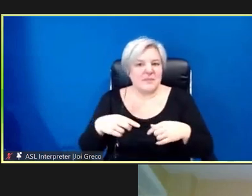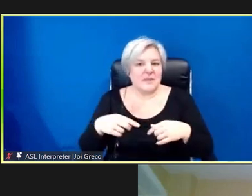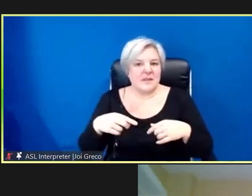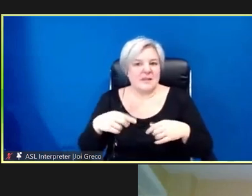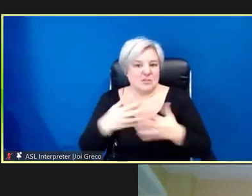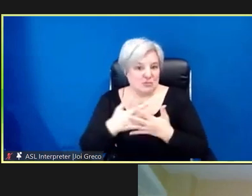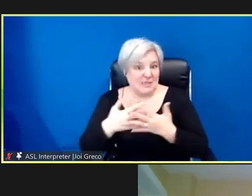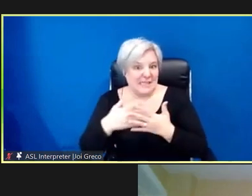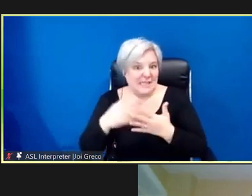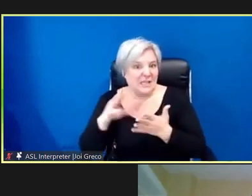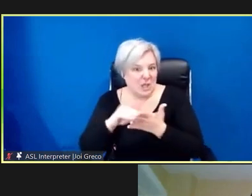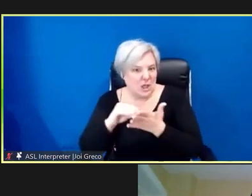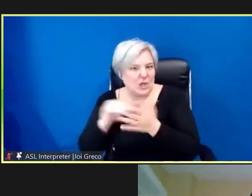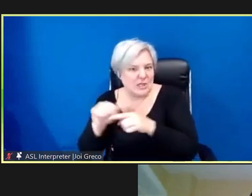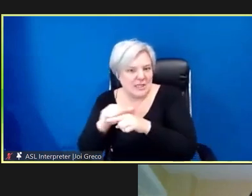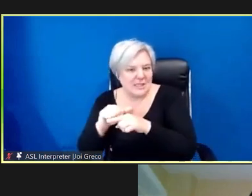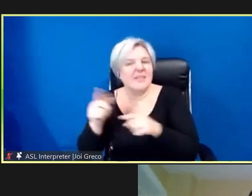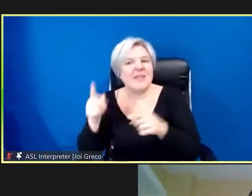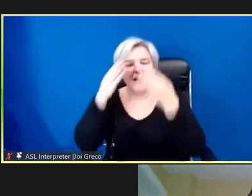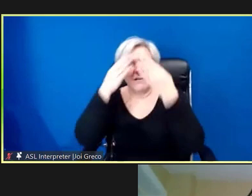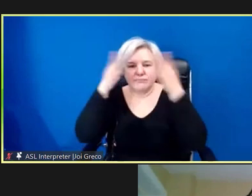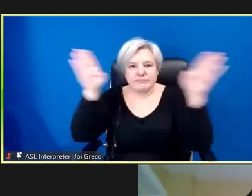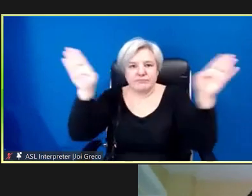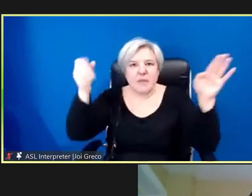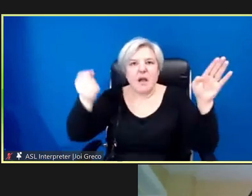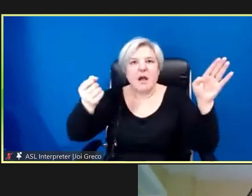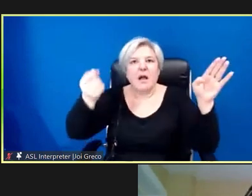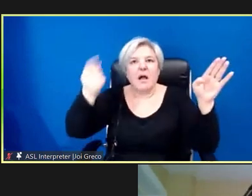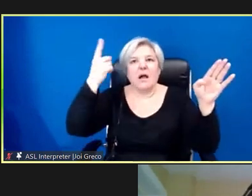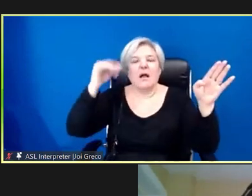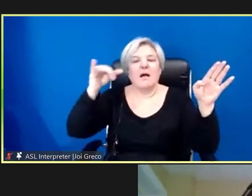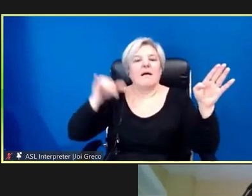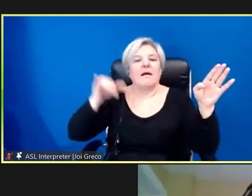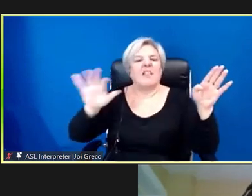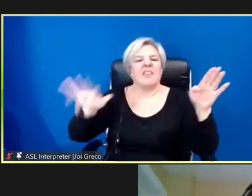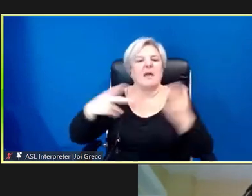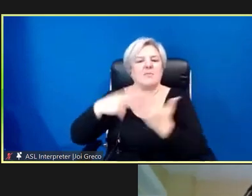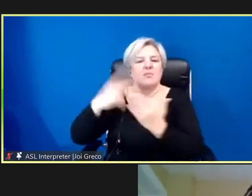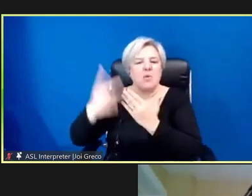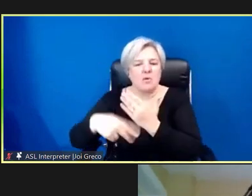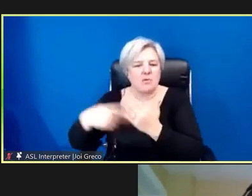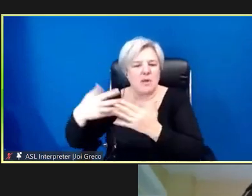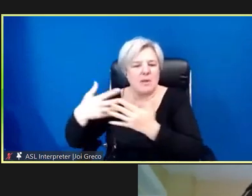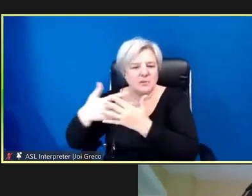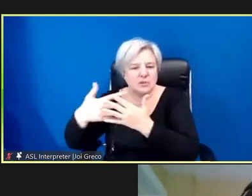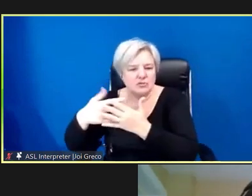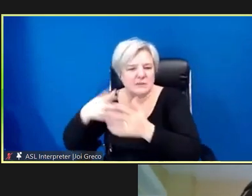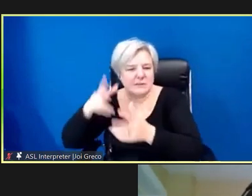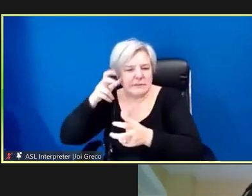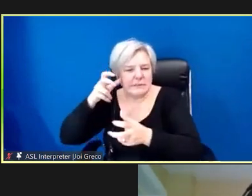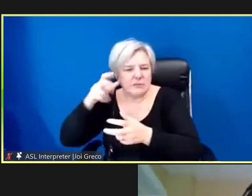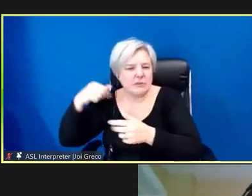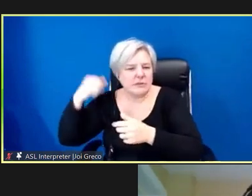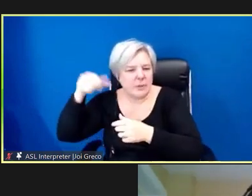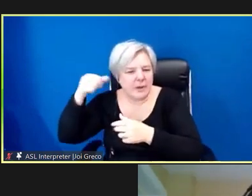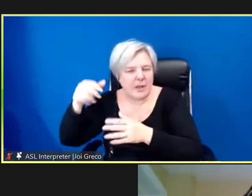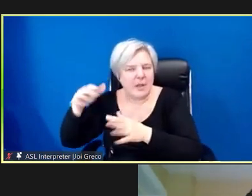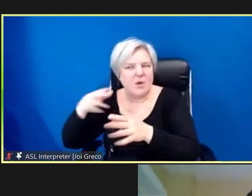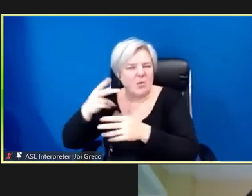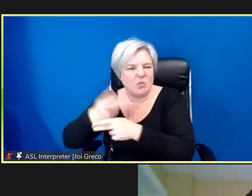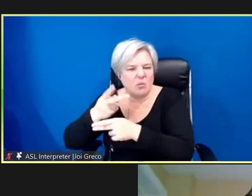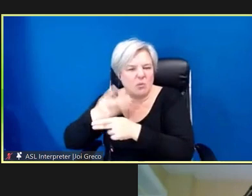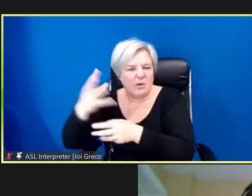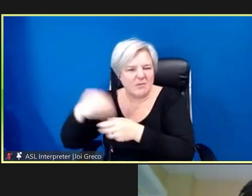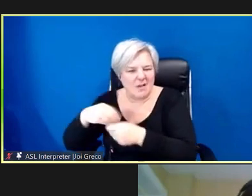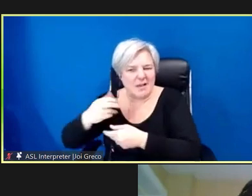that they have a broader understanding of what the hearing screening program is and what their role is in caring